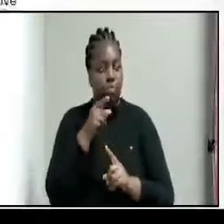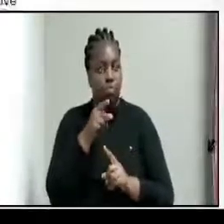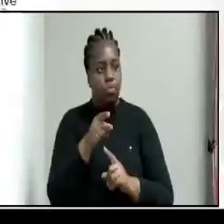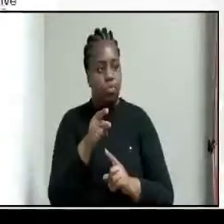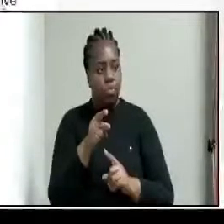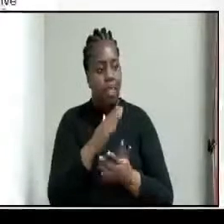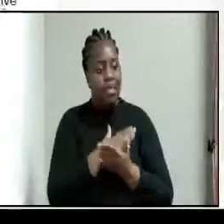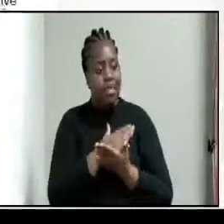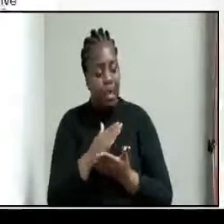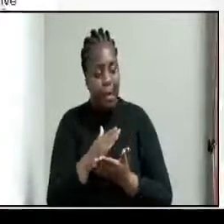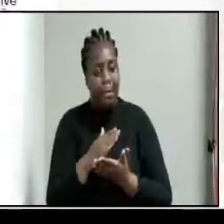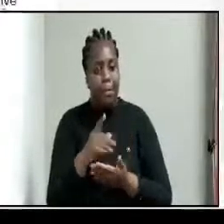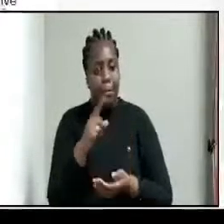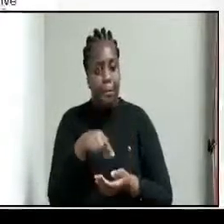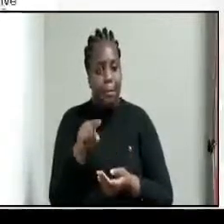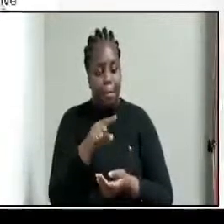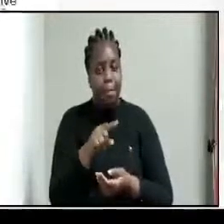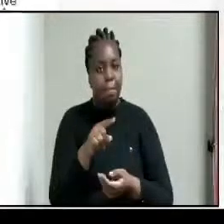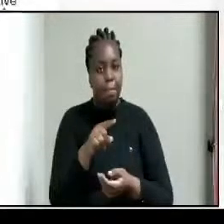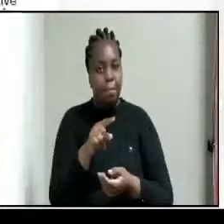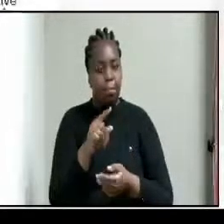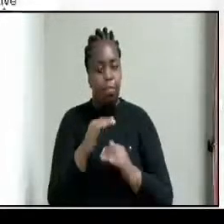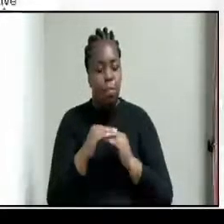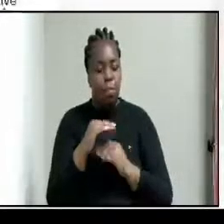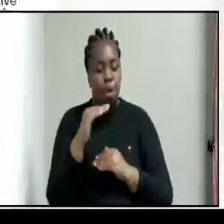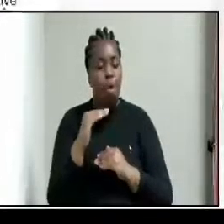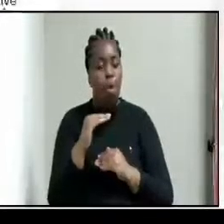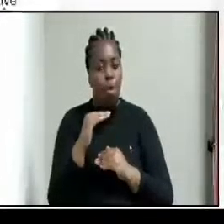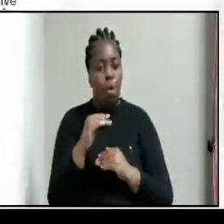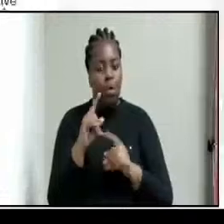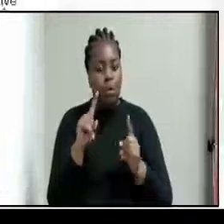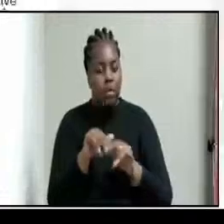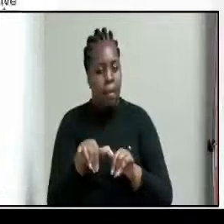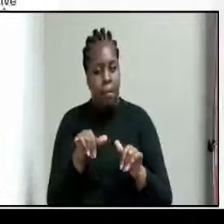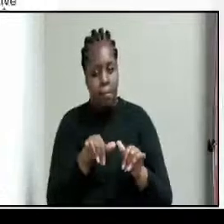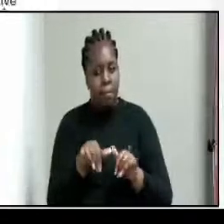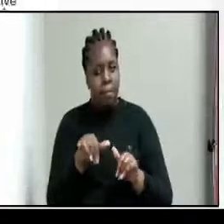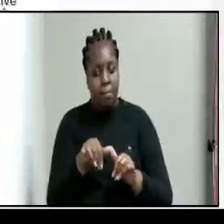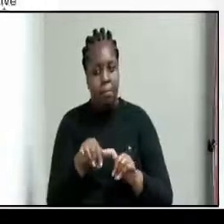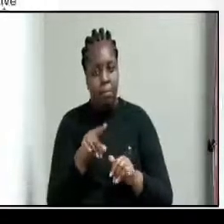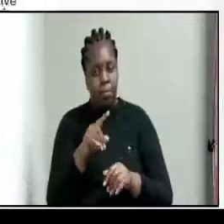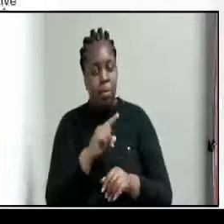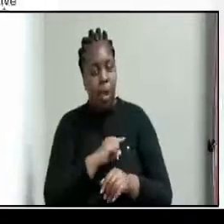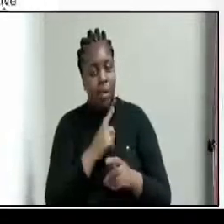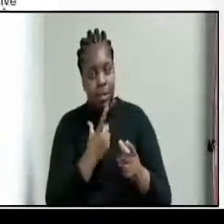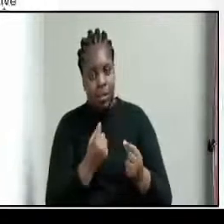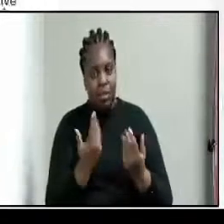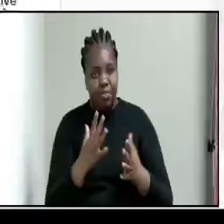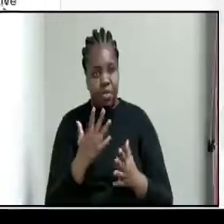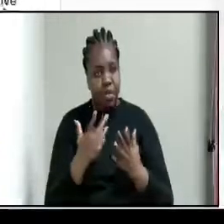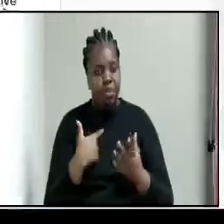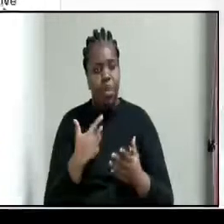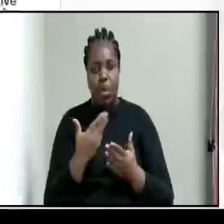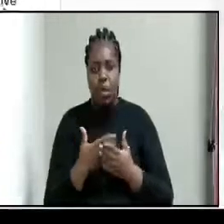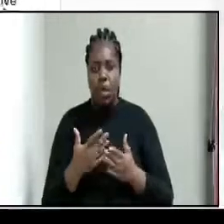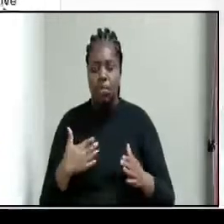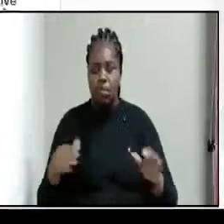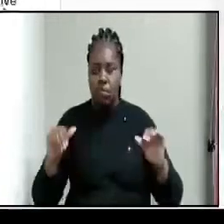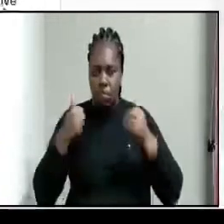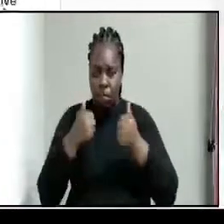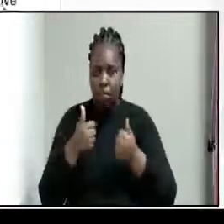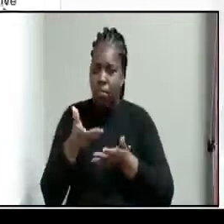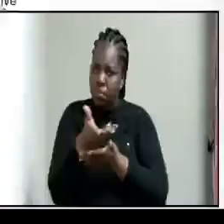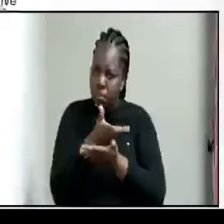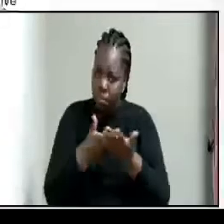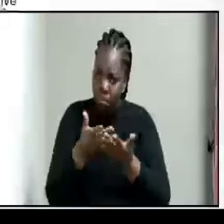goal, and some of the perhaps objectives are more or less the same. So there's redundancy because we could have just met and then say, okay,